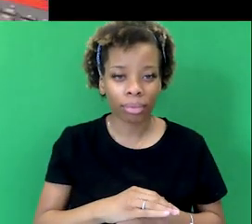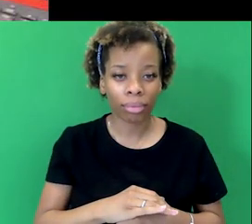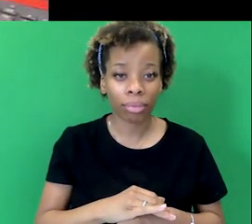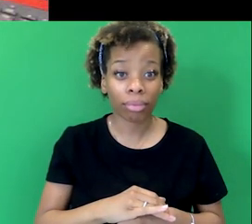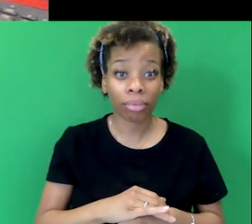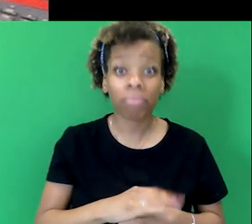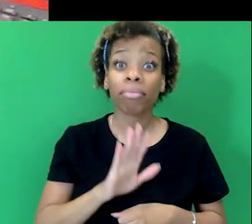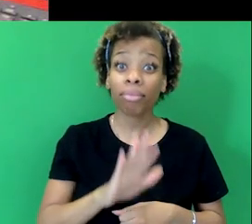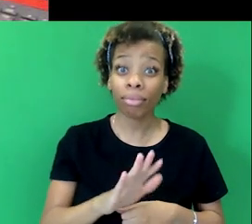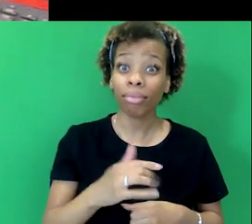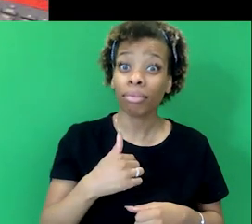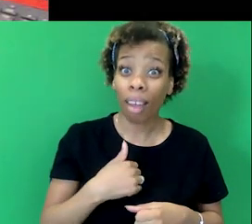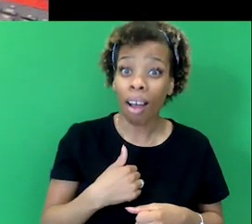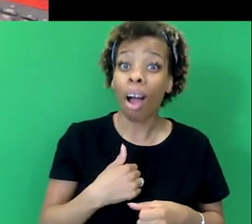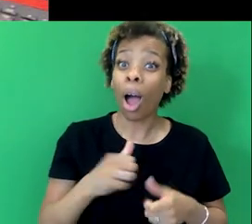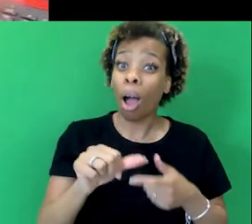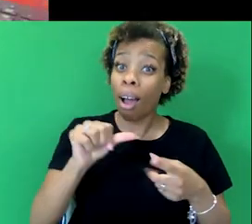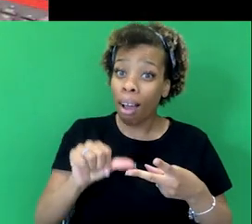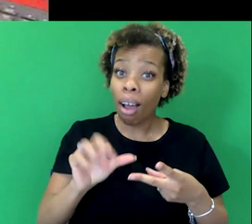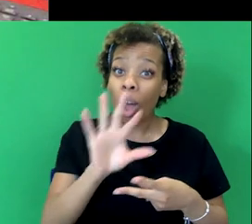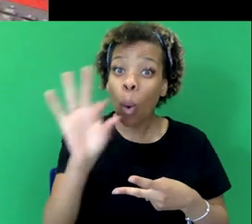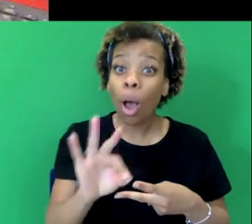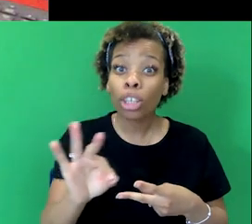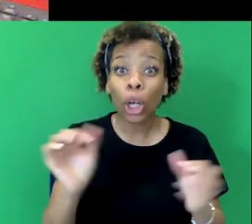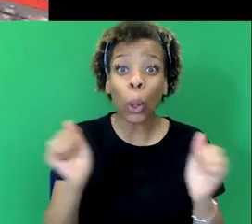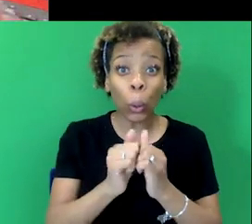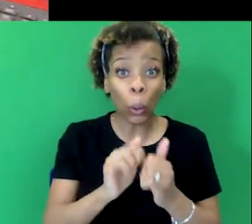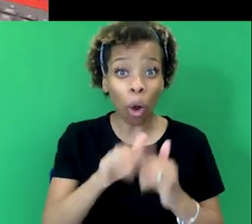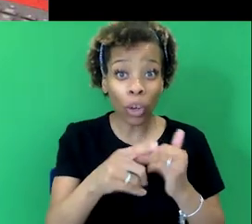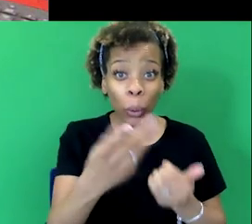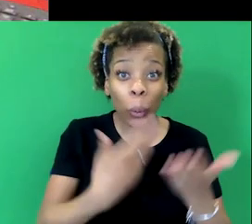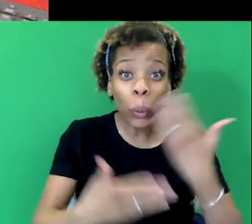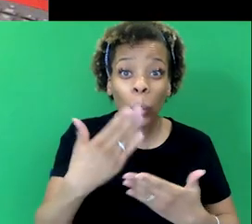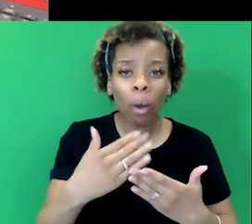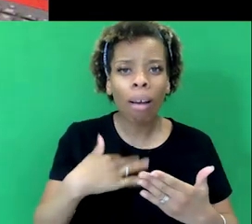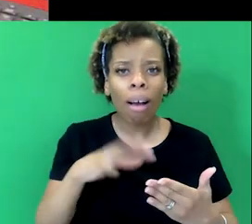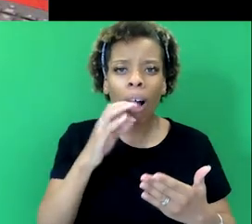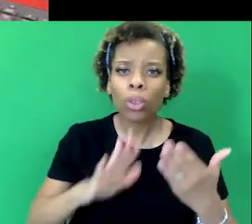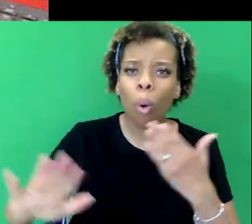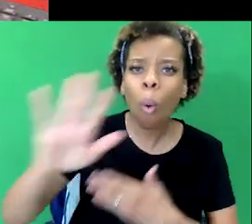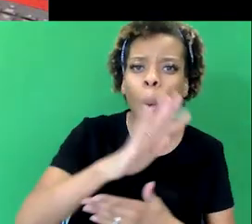it nicely leads me to the question that I want for everyone here, where